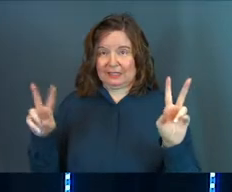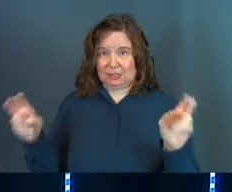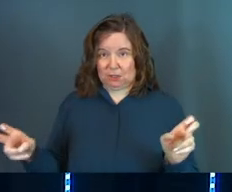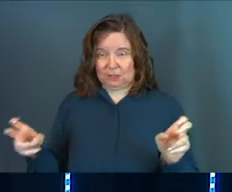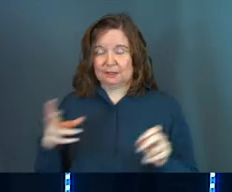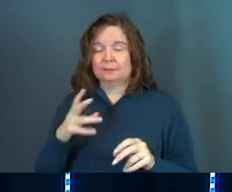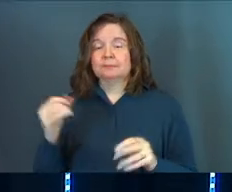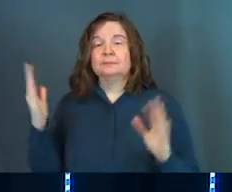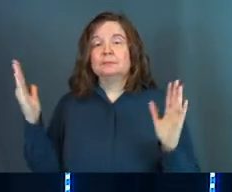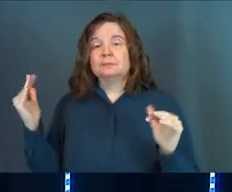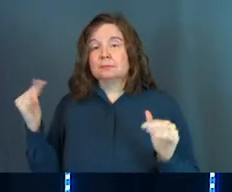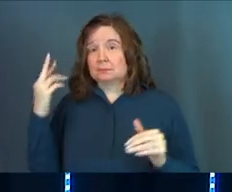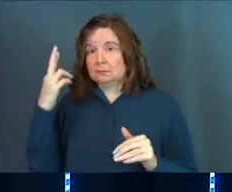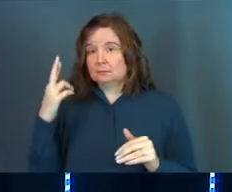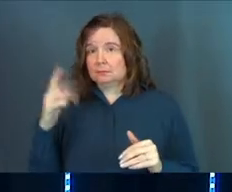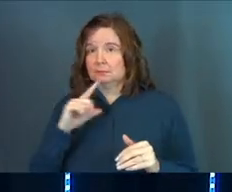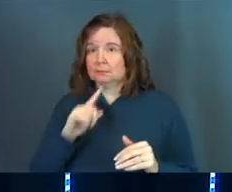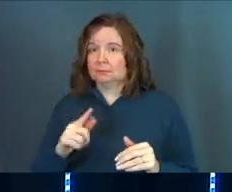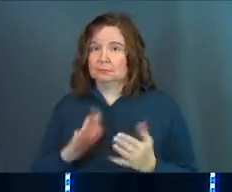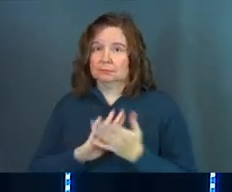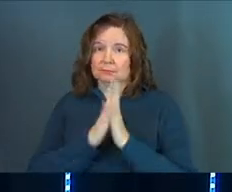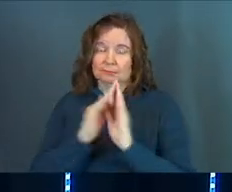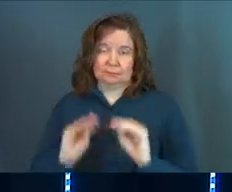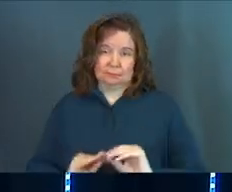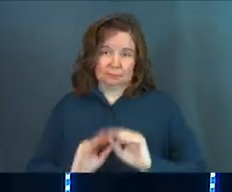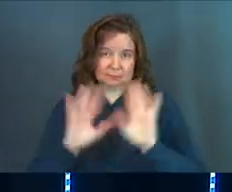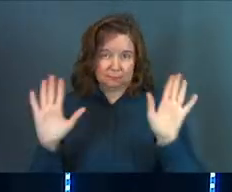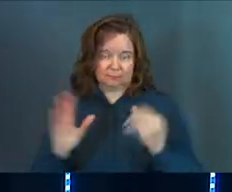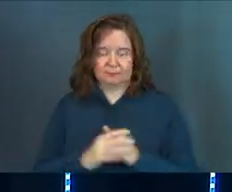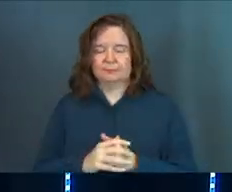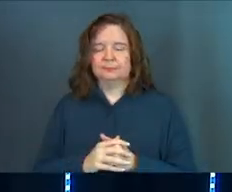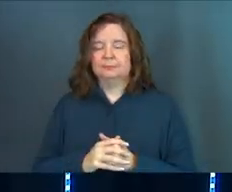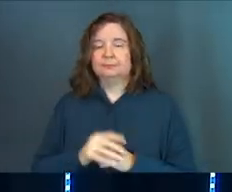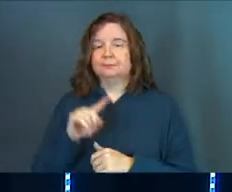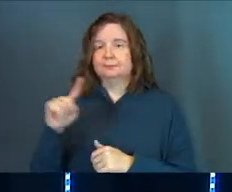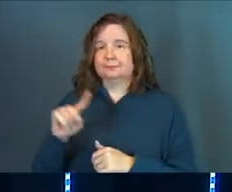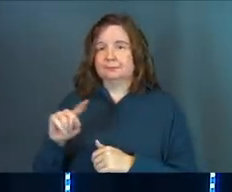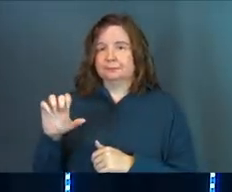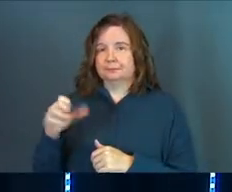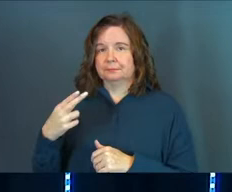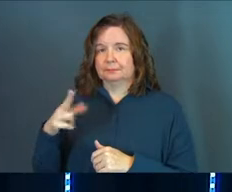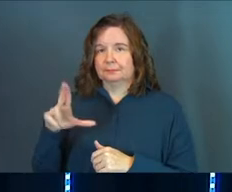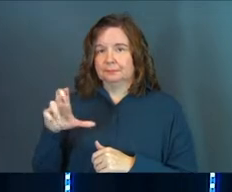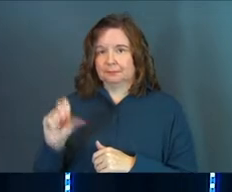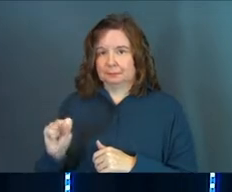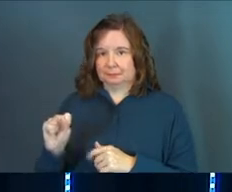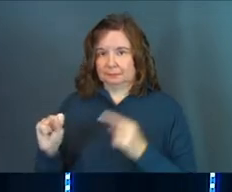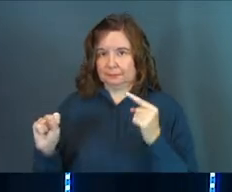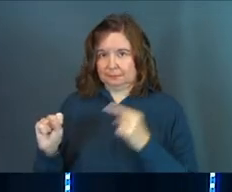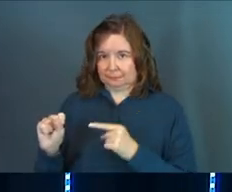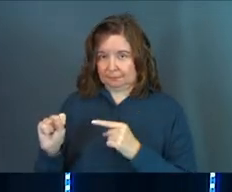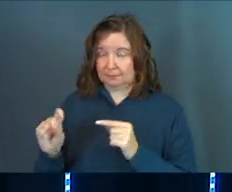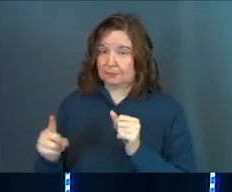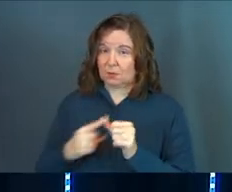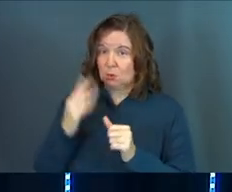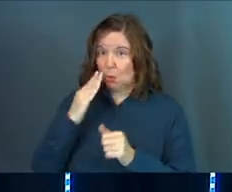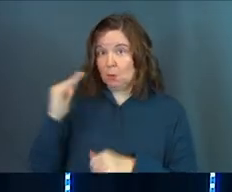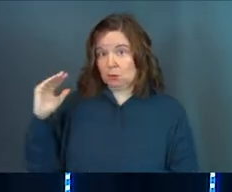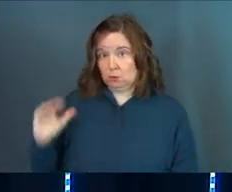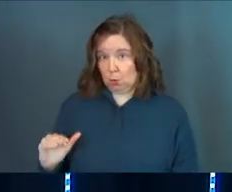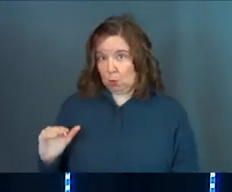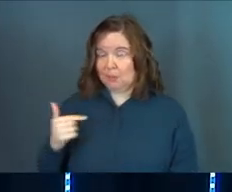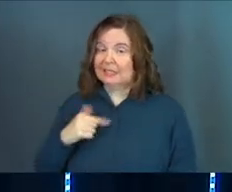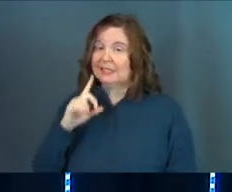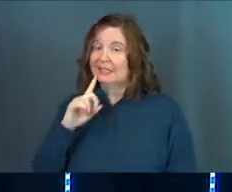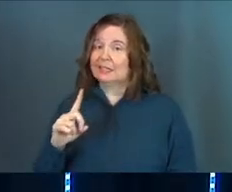series, and hopefully the reasons are going to become clear to you. So Zacchaeus, the first thing you have to know about him, besides the fact that he's short, is he